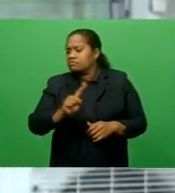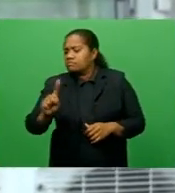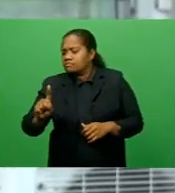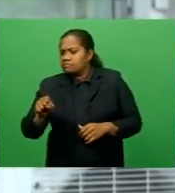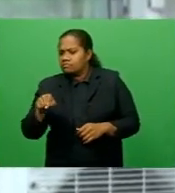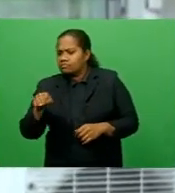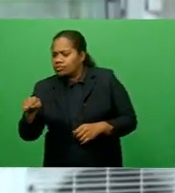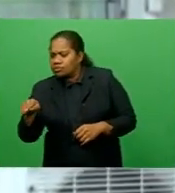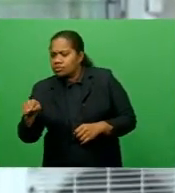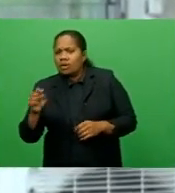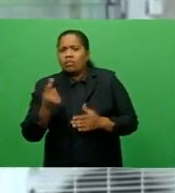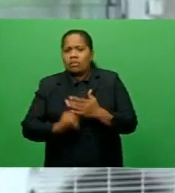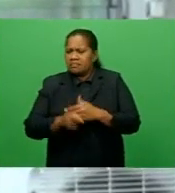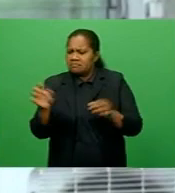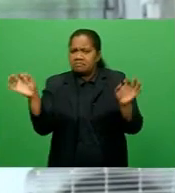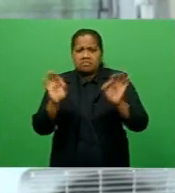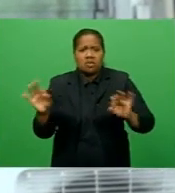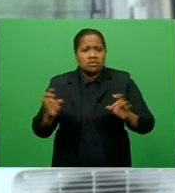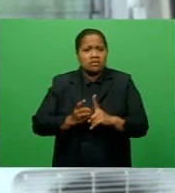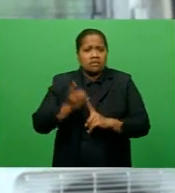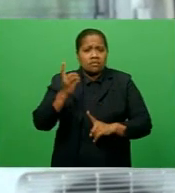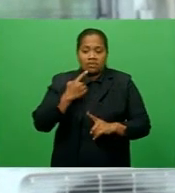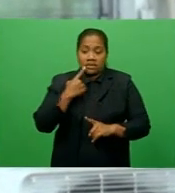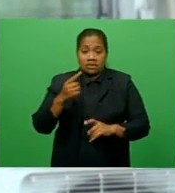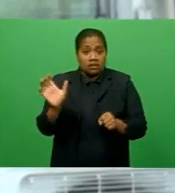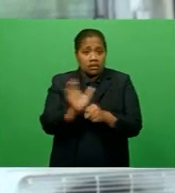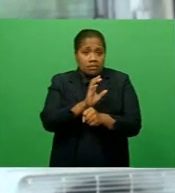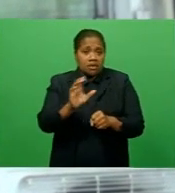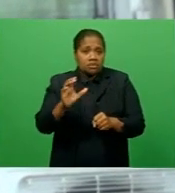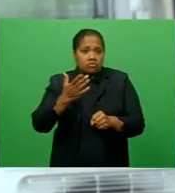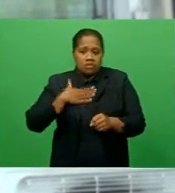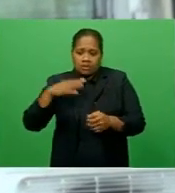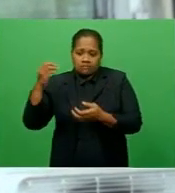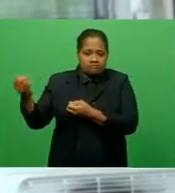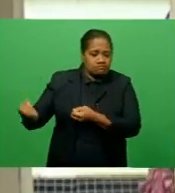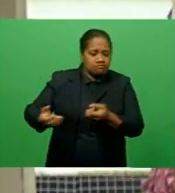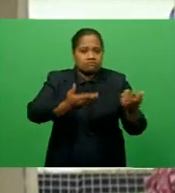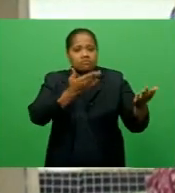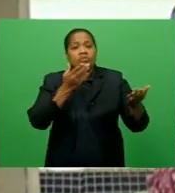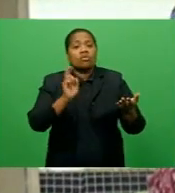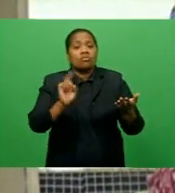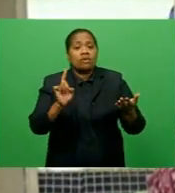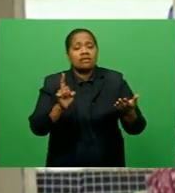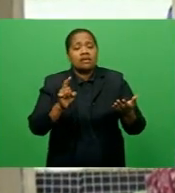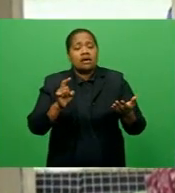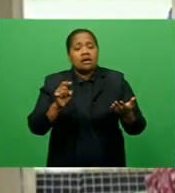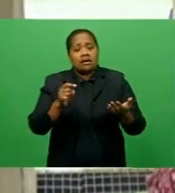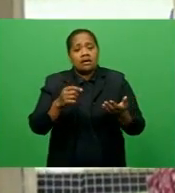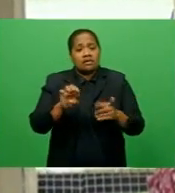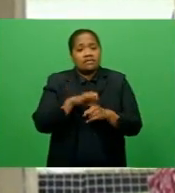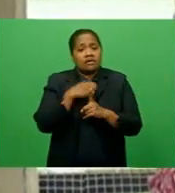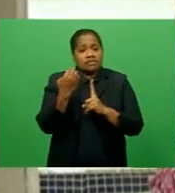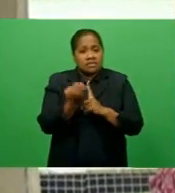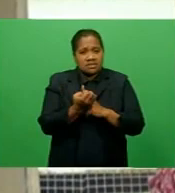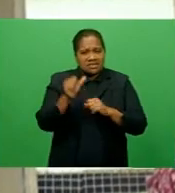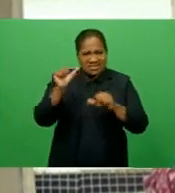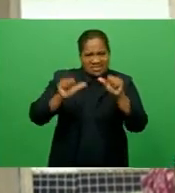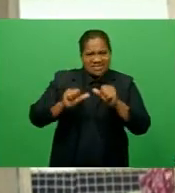development. She says the company was expected to submit an environmental impact assessment. However,